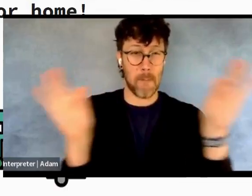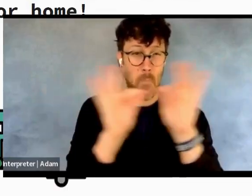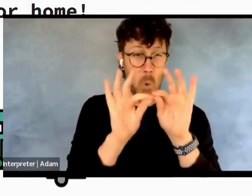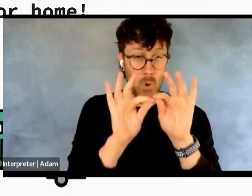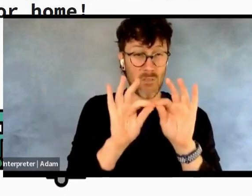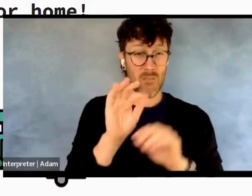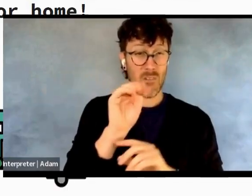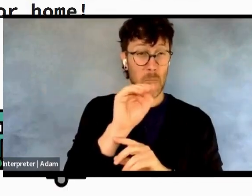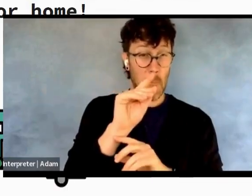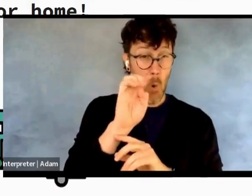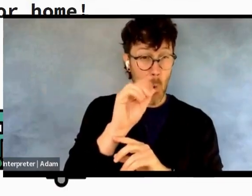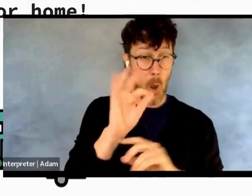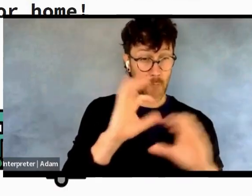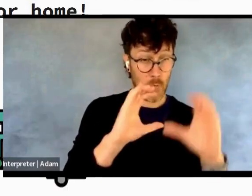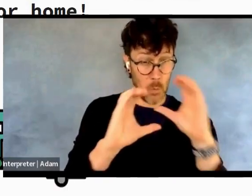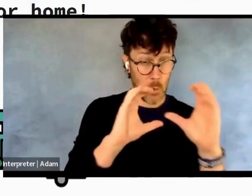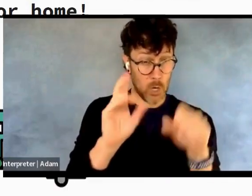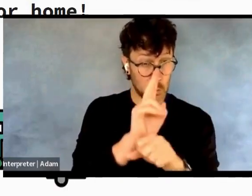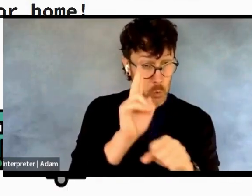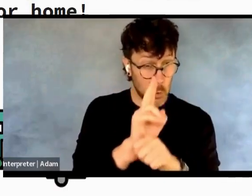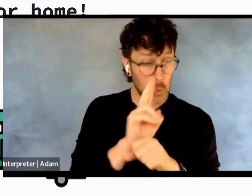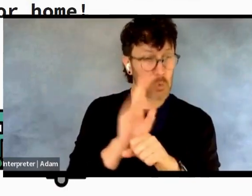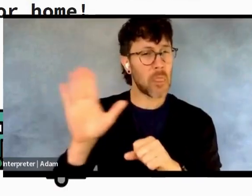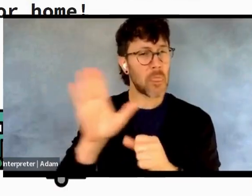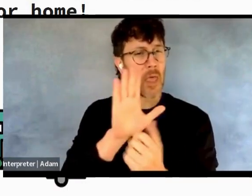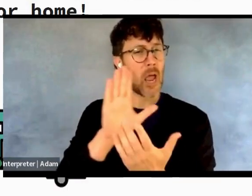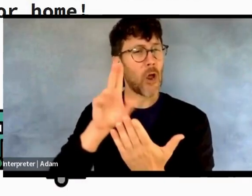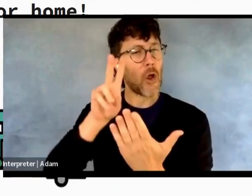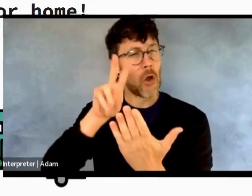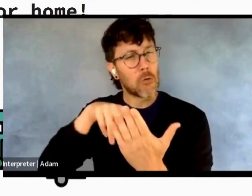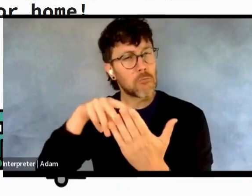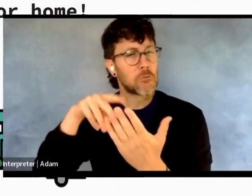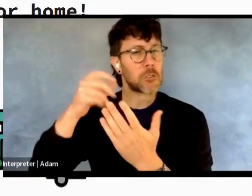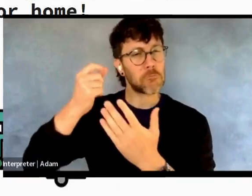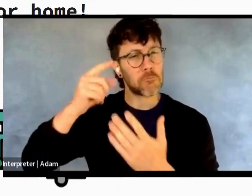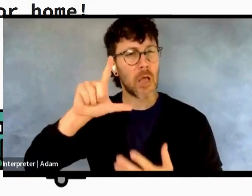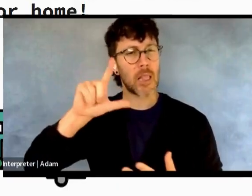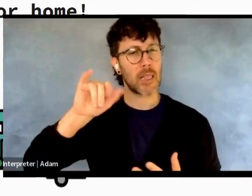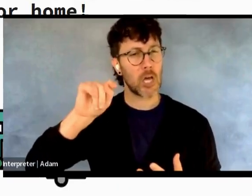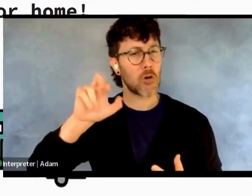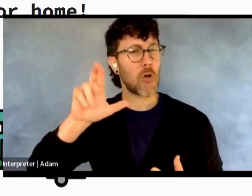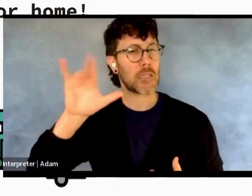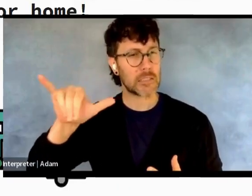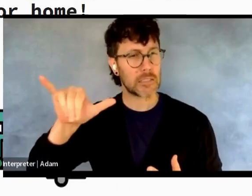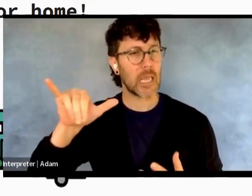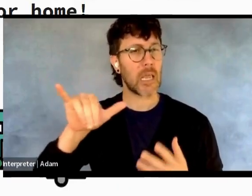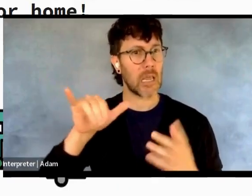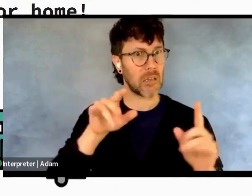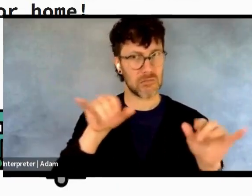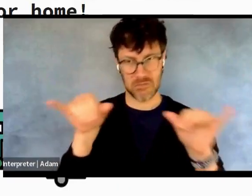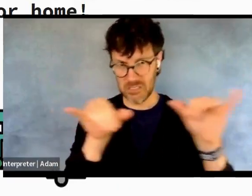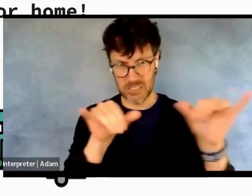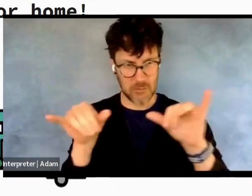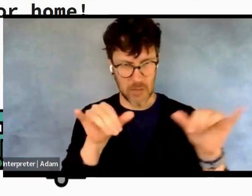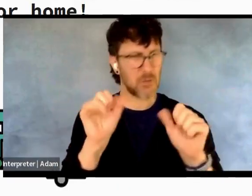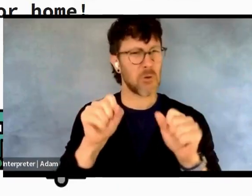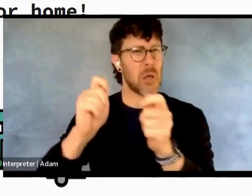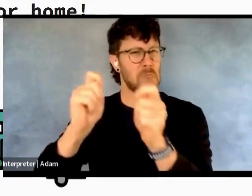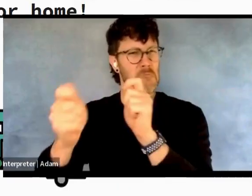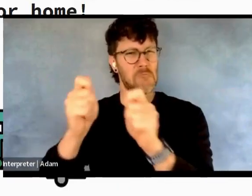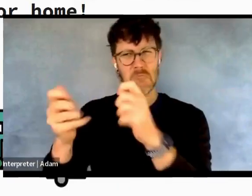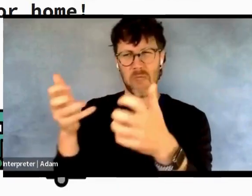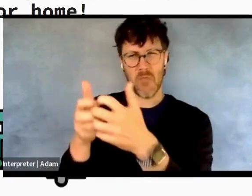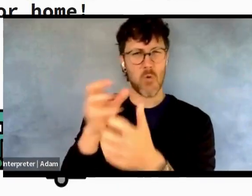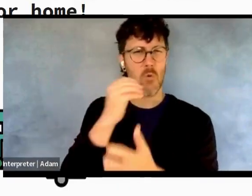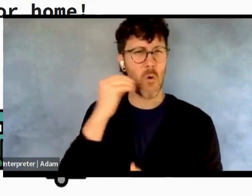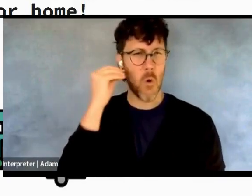literacy are both being used, then you can make whatever changes are needed for home to make it work for you. An